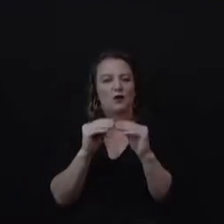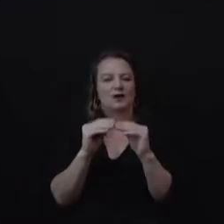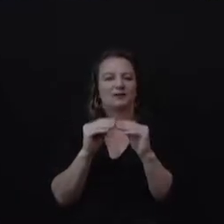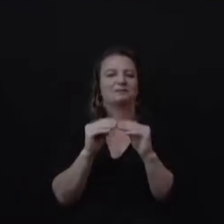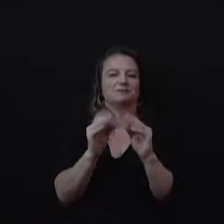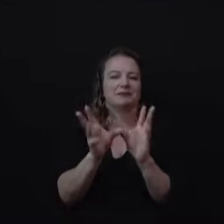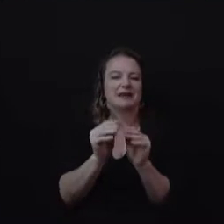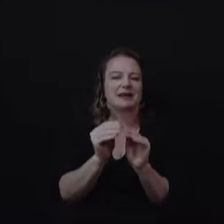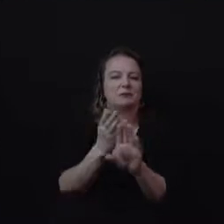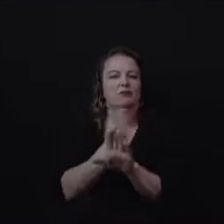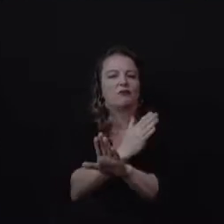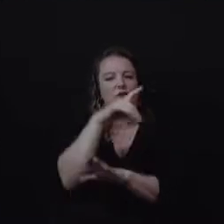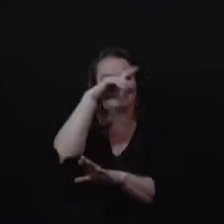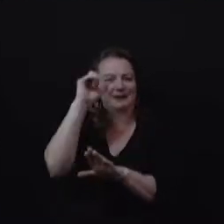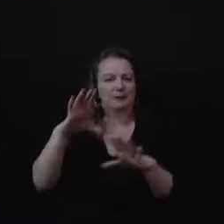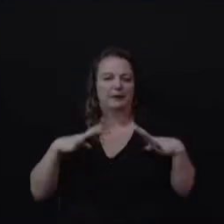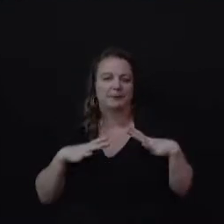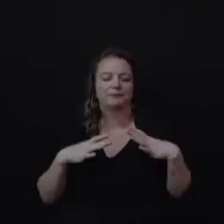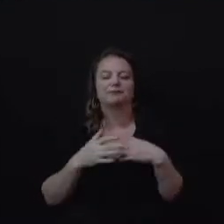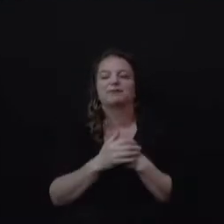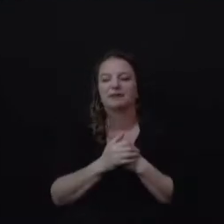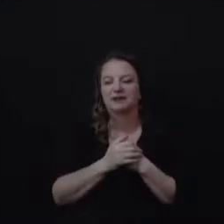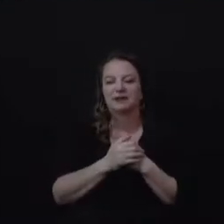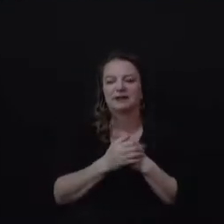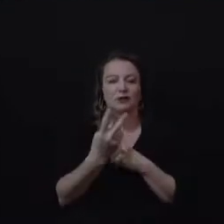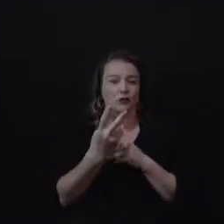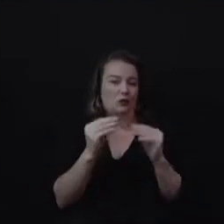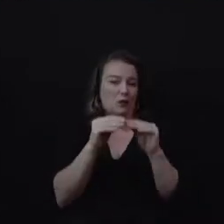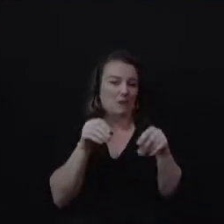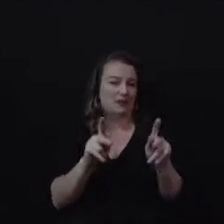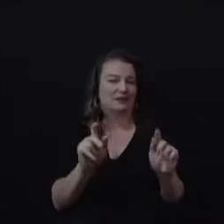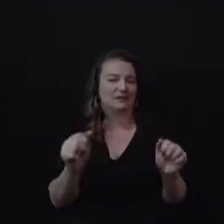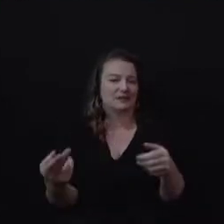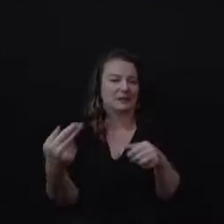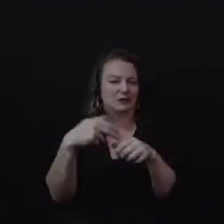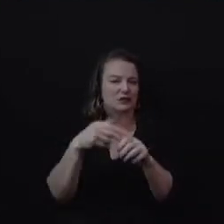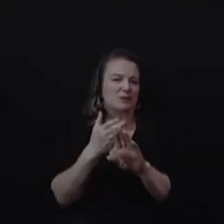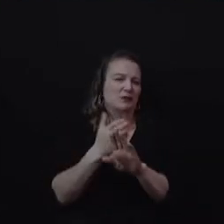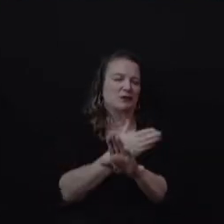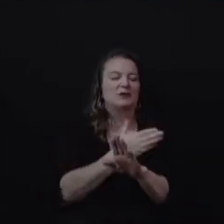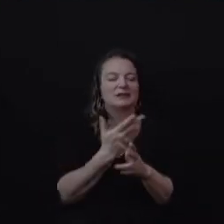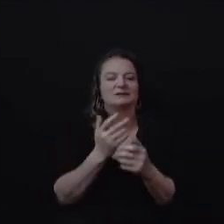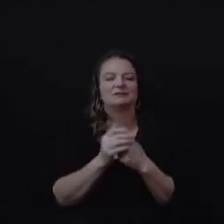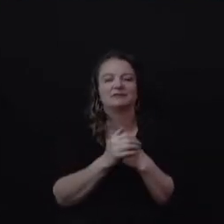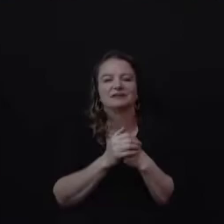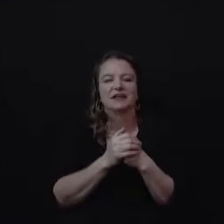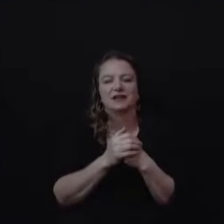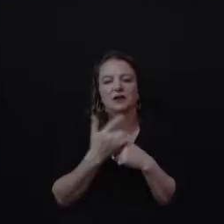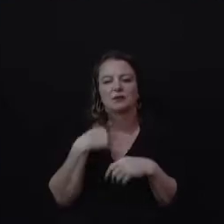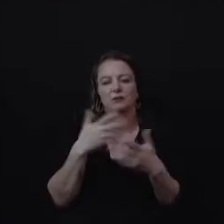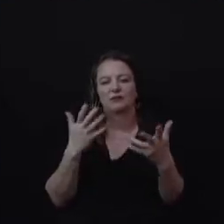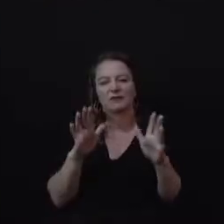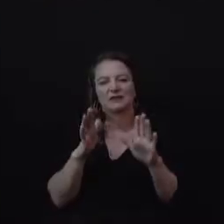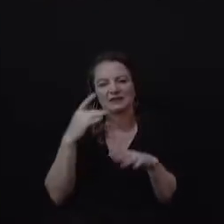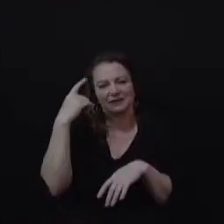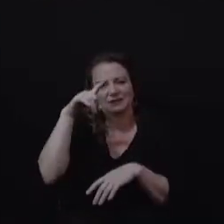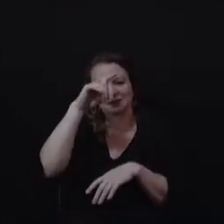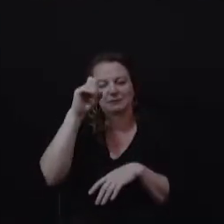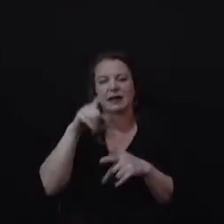summer. So you have two opportunities before we wrap up the month of May to join with us. And then we'll pick back up in